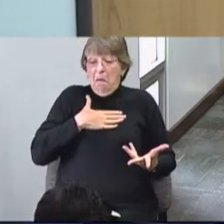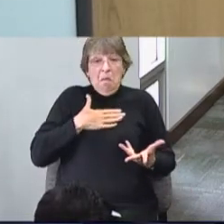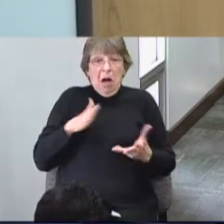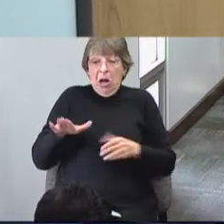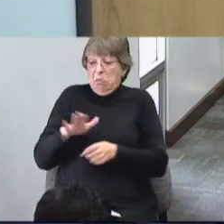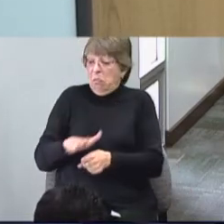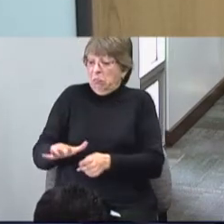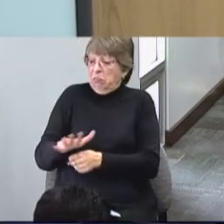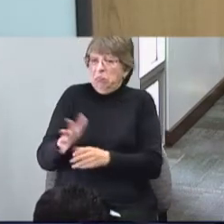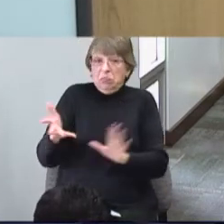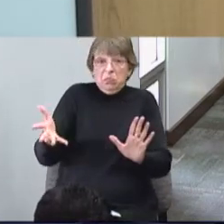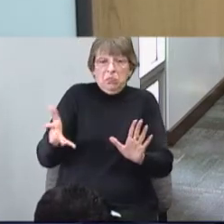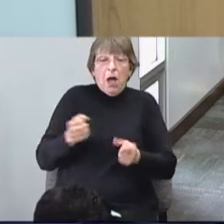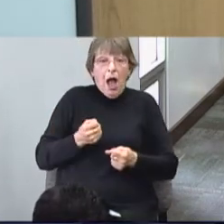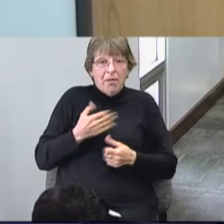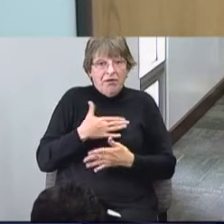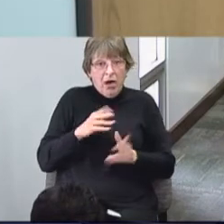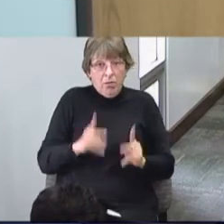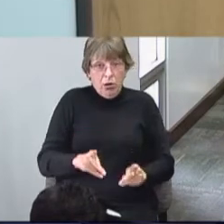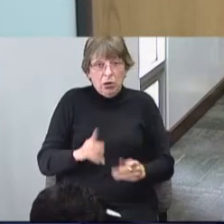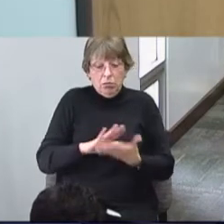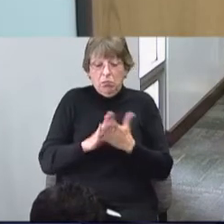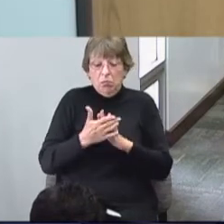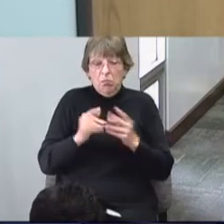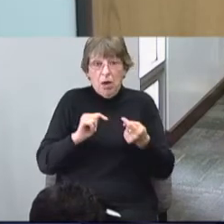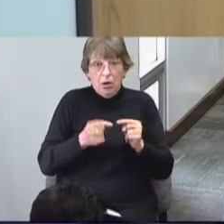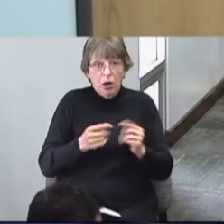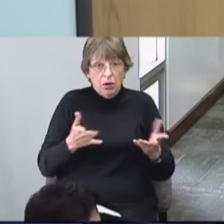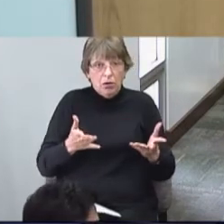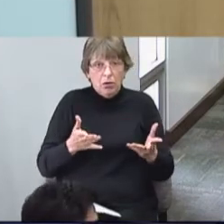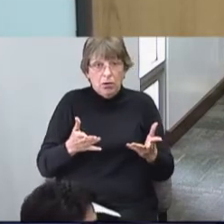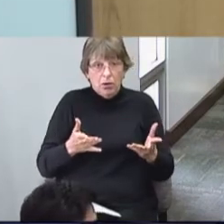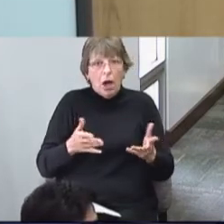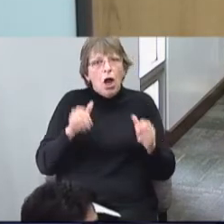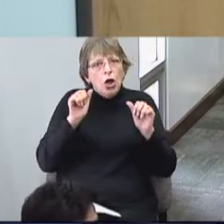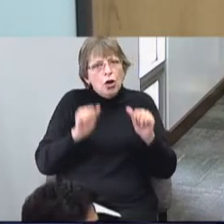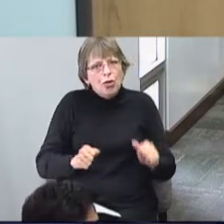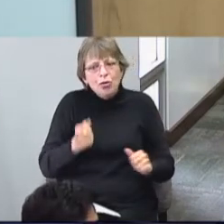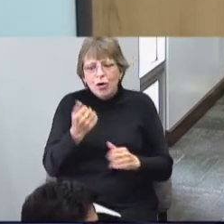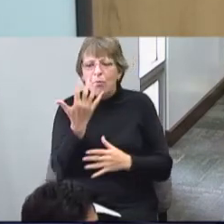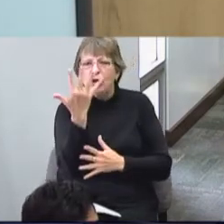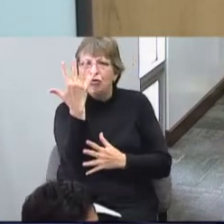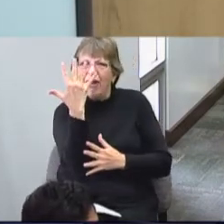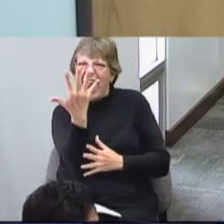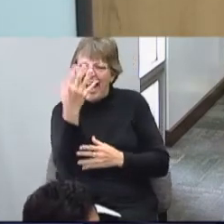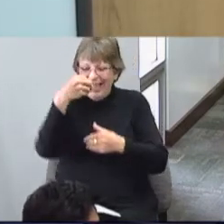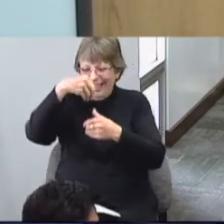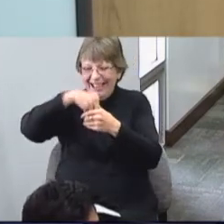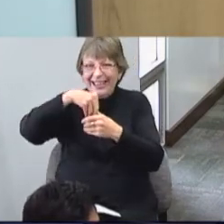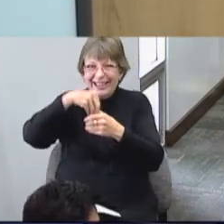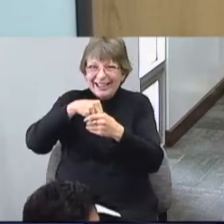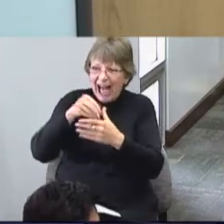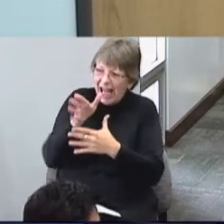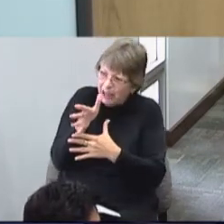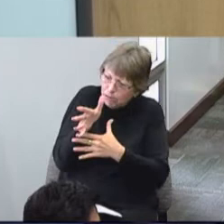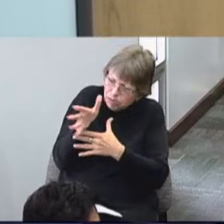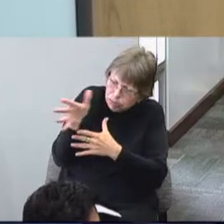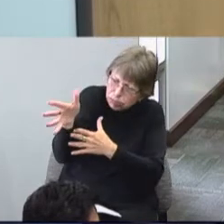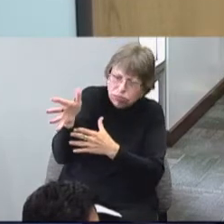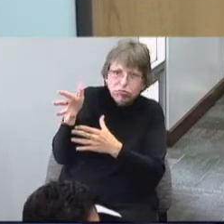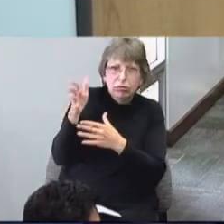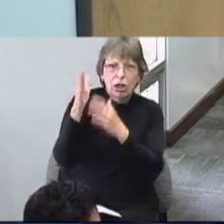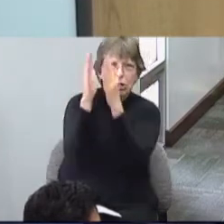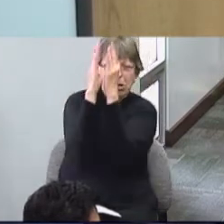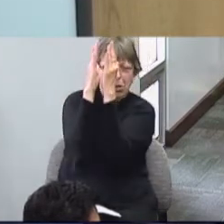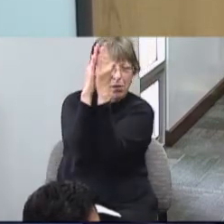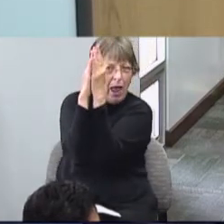I'm afraid somebody's going to get hurt. I mean, you can stick your hand in the tree, it's that close to falling.